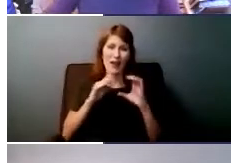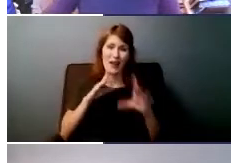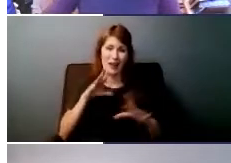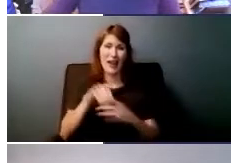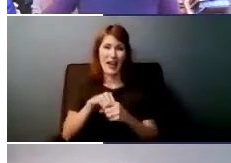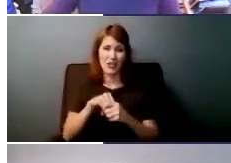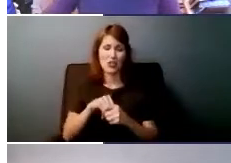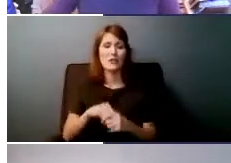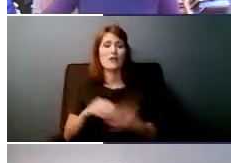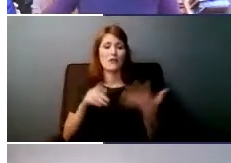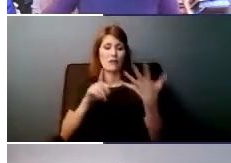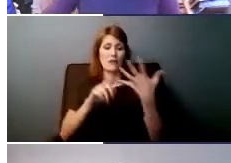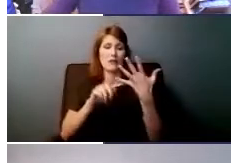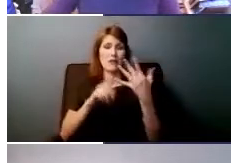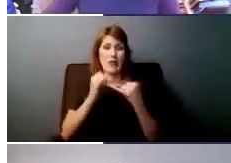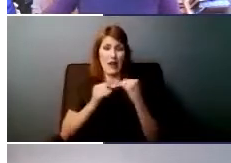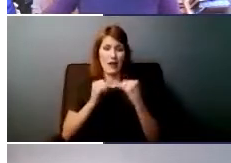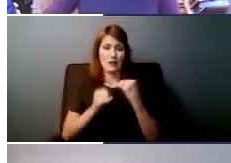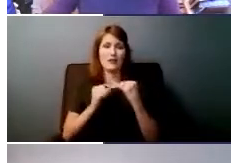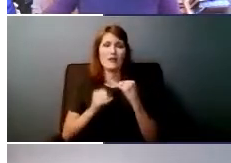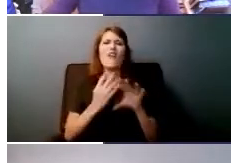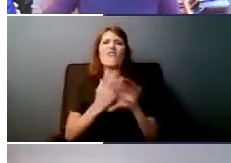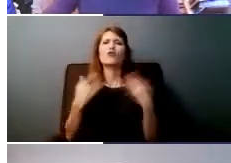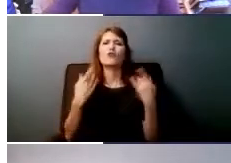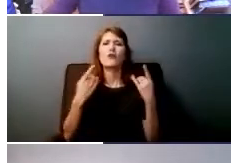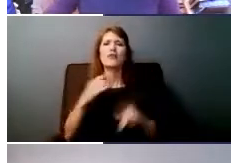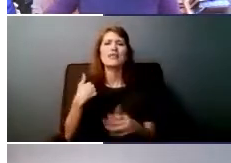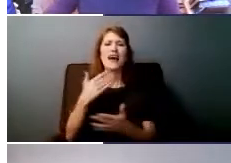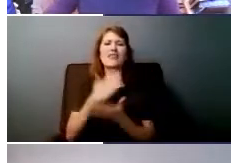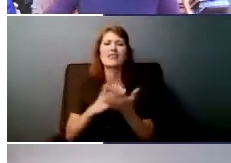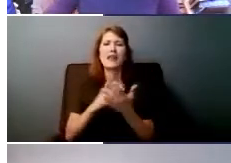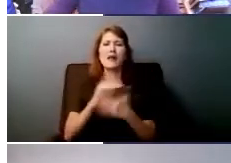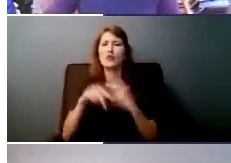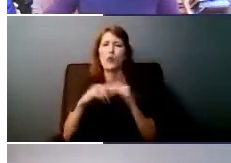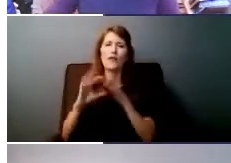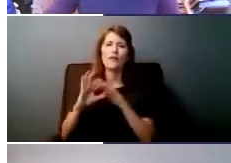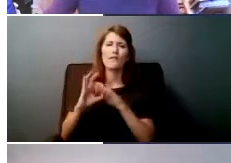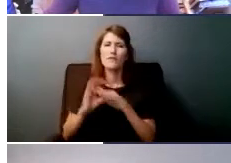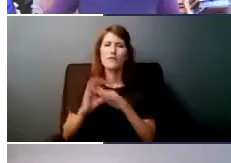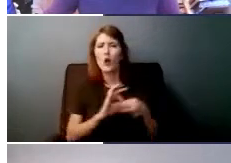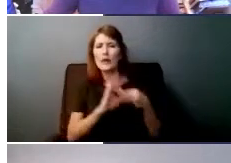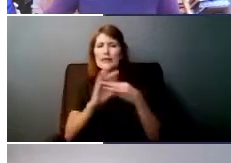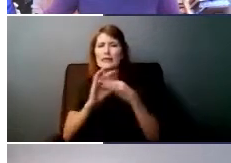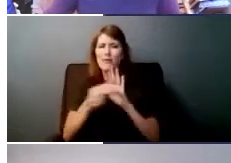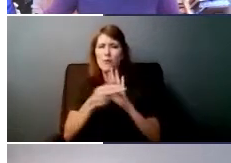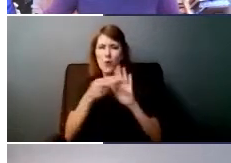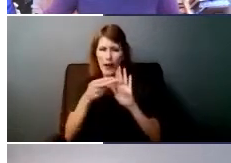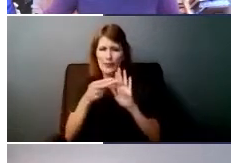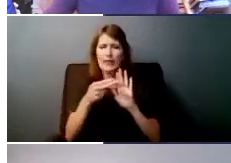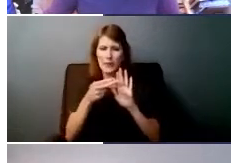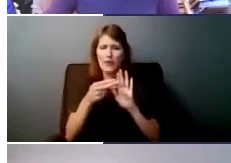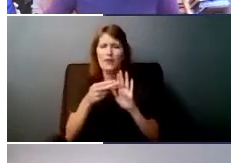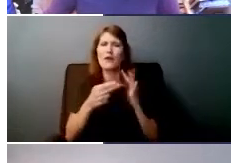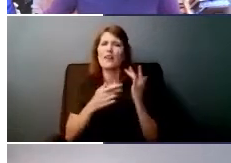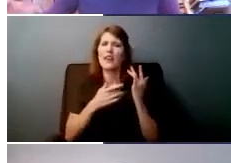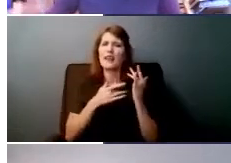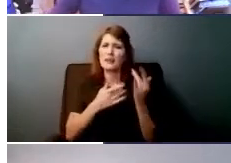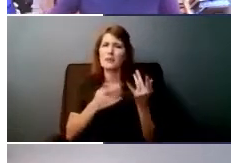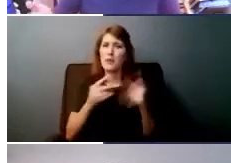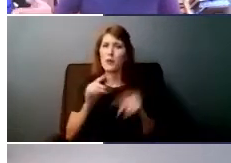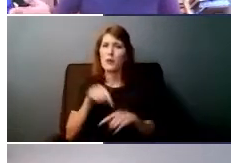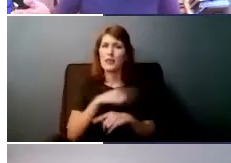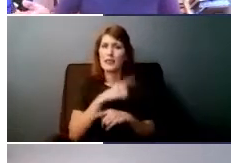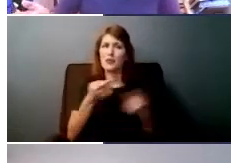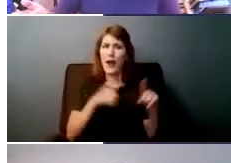And lastly, virtual events have some sort of cohesive branding that is usually conducive to them happening over and over again. Like